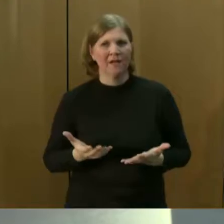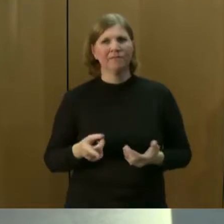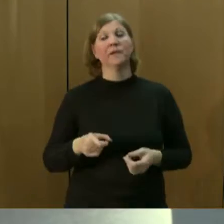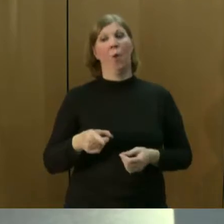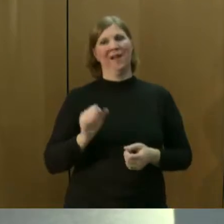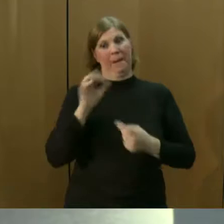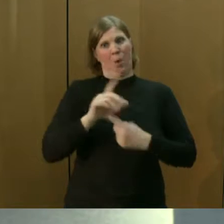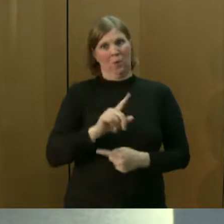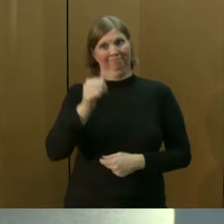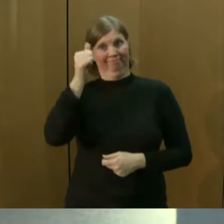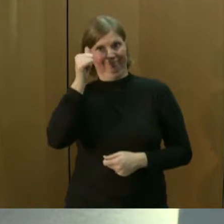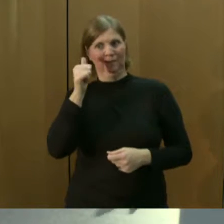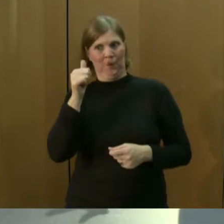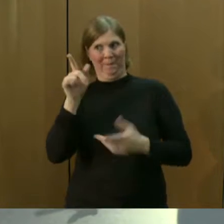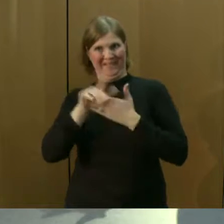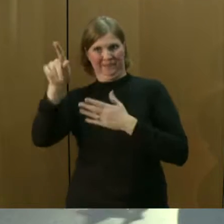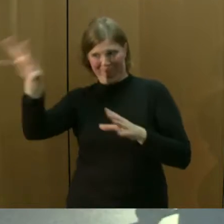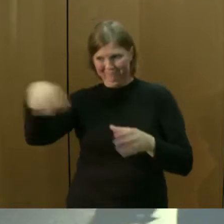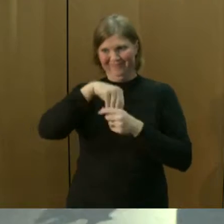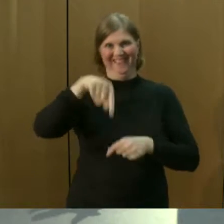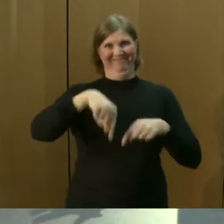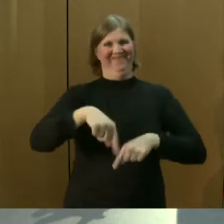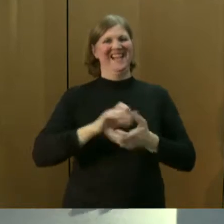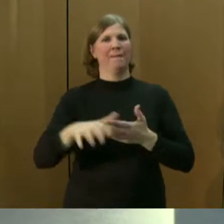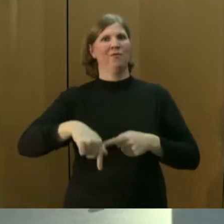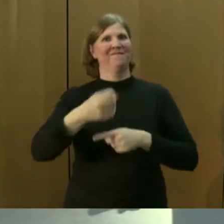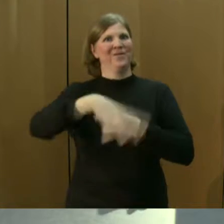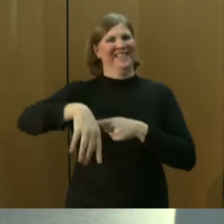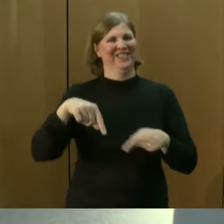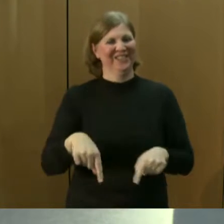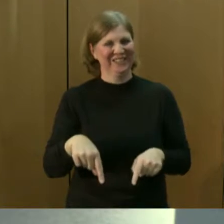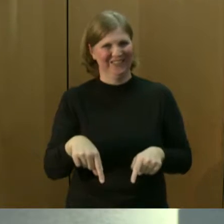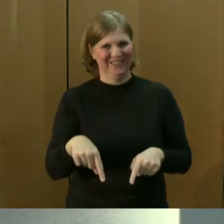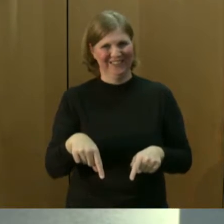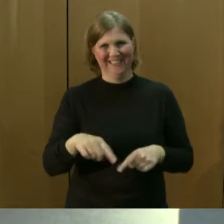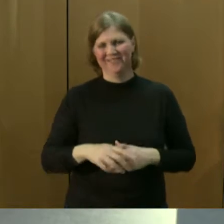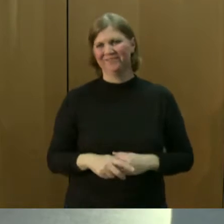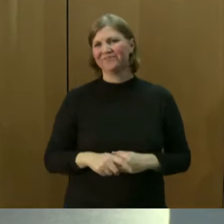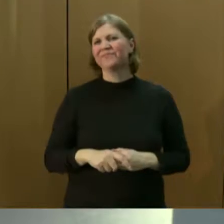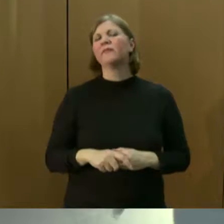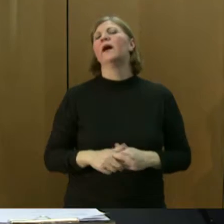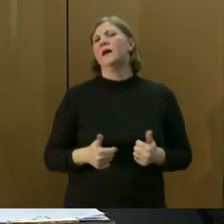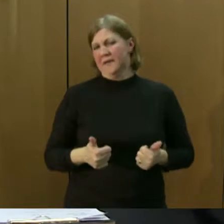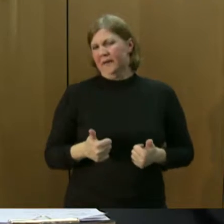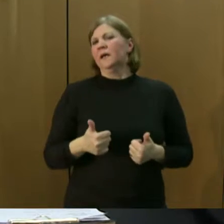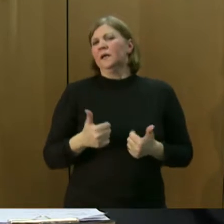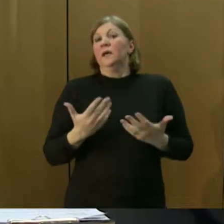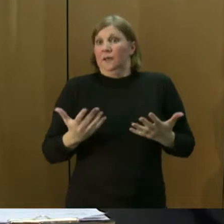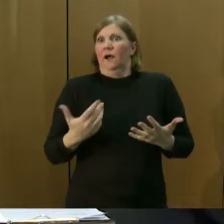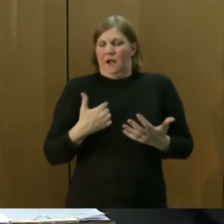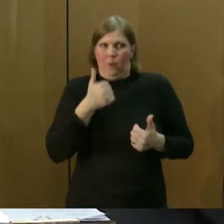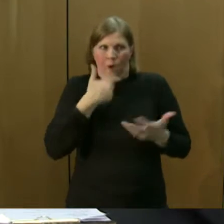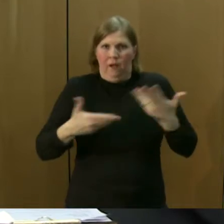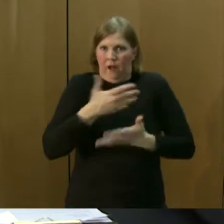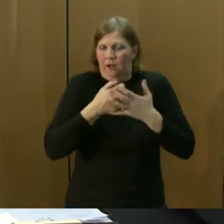let's assume that people have gone away from watching this discussion and let it all digest and sink in, and then they've got their eureka moment